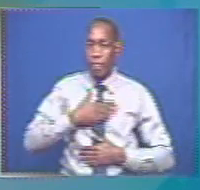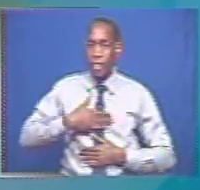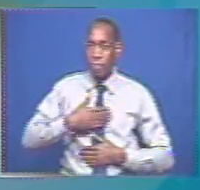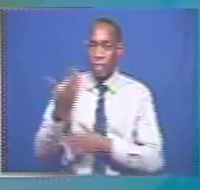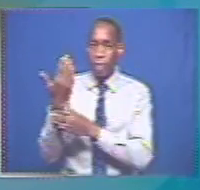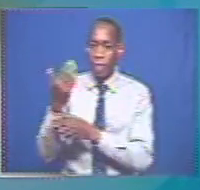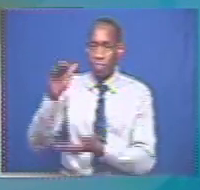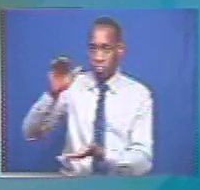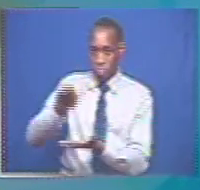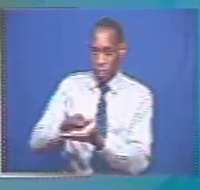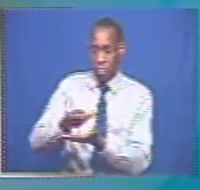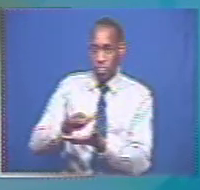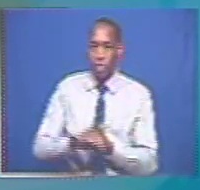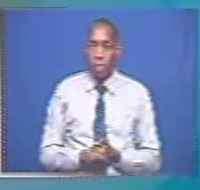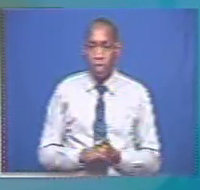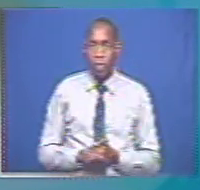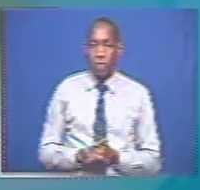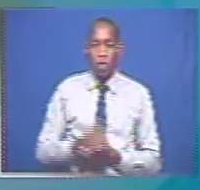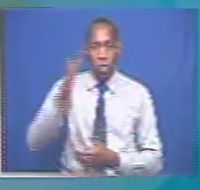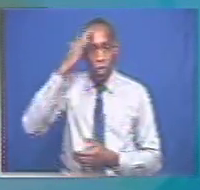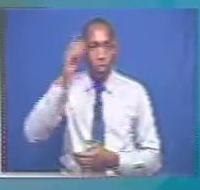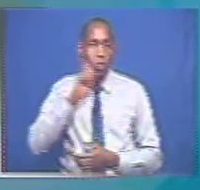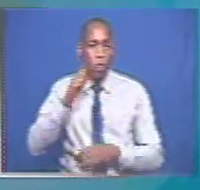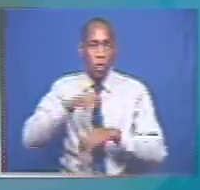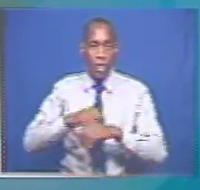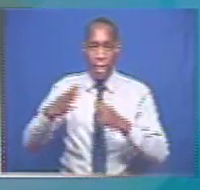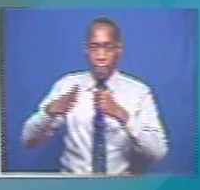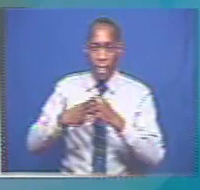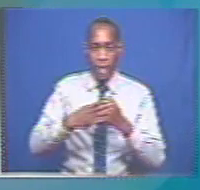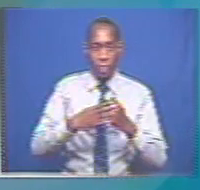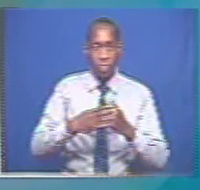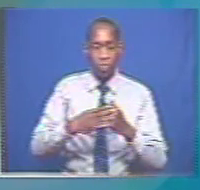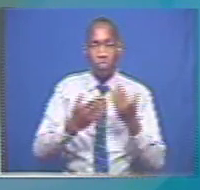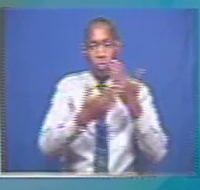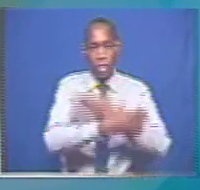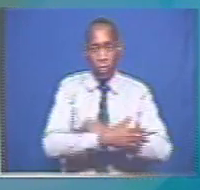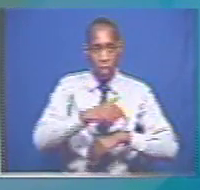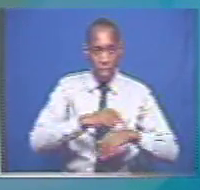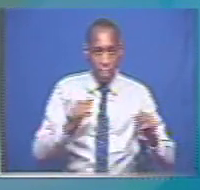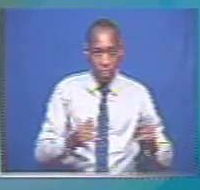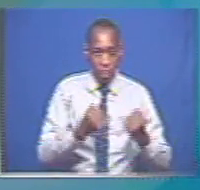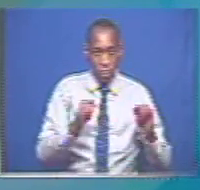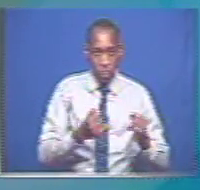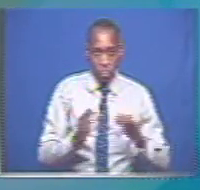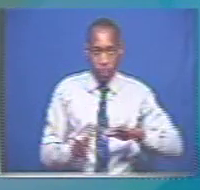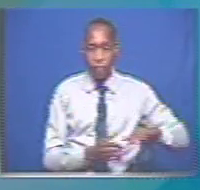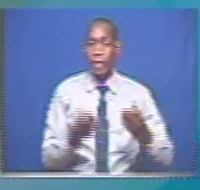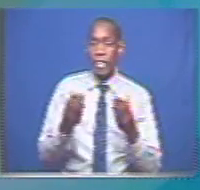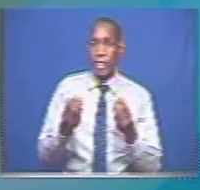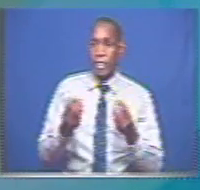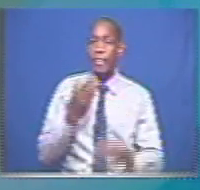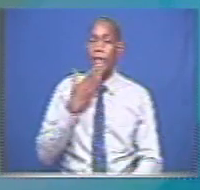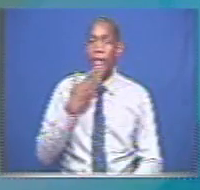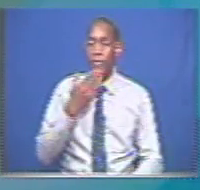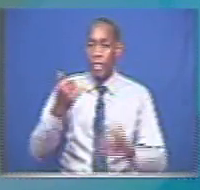We know where you stand. We'll find out tomorrow at 9 p.m. in the bulletin. So, it's very simple. So, AFC Leopards have